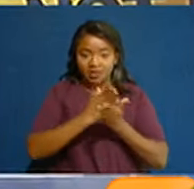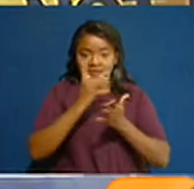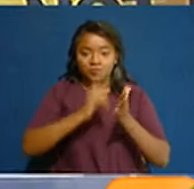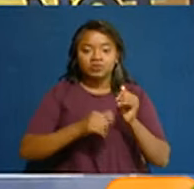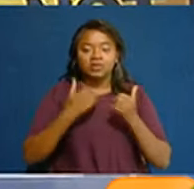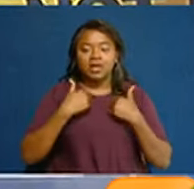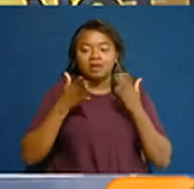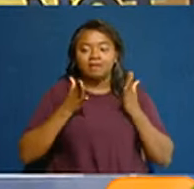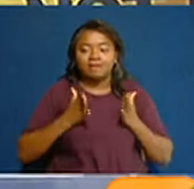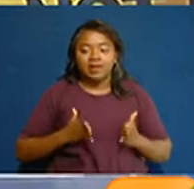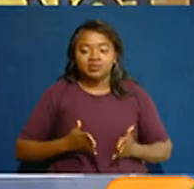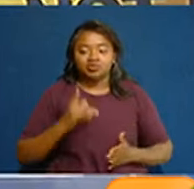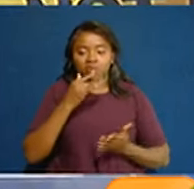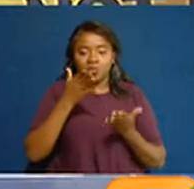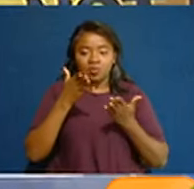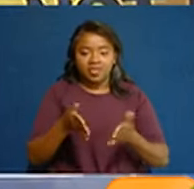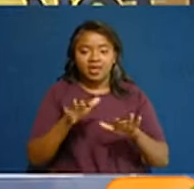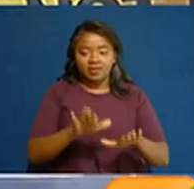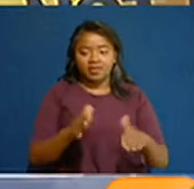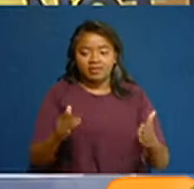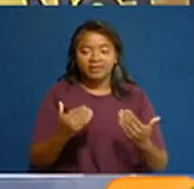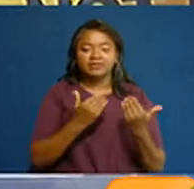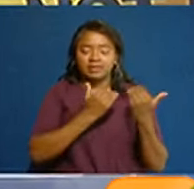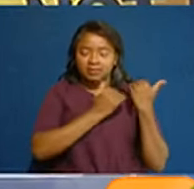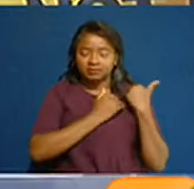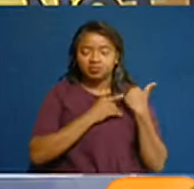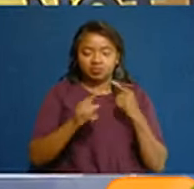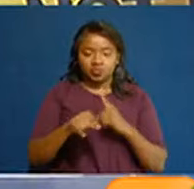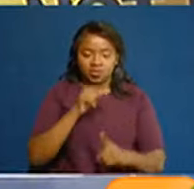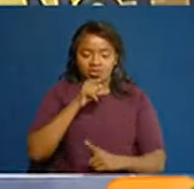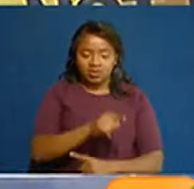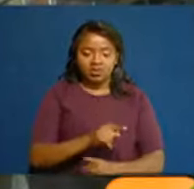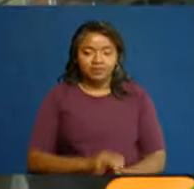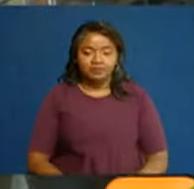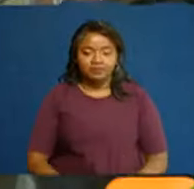present at the party is responsible for the death of their kin.